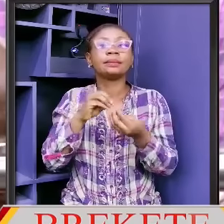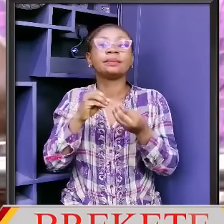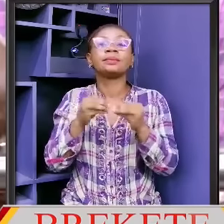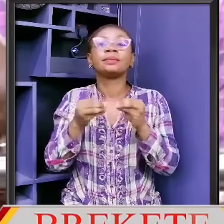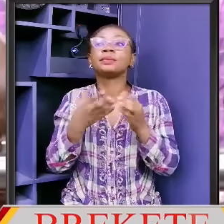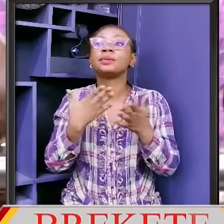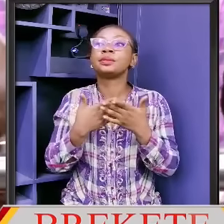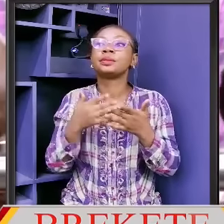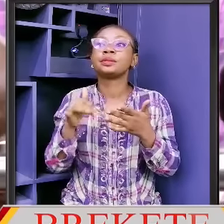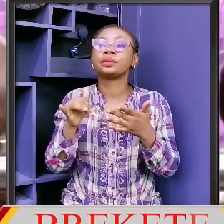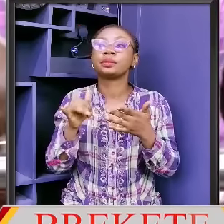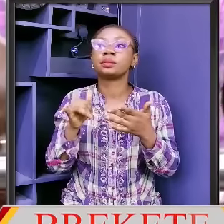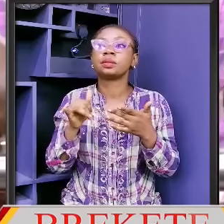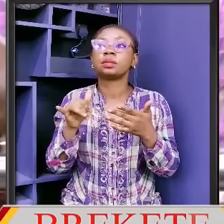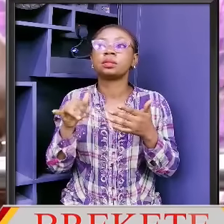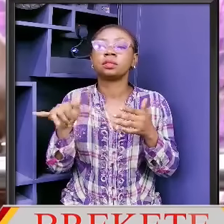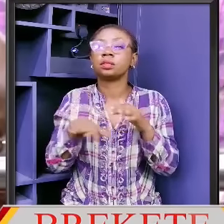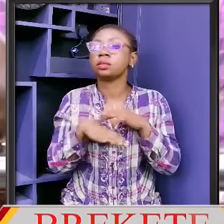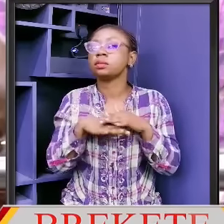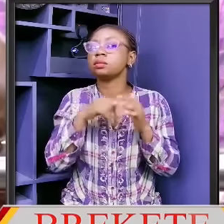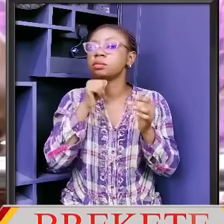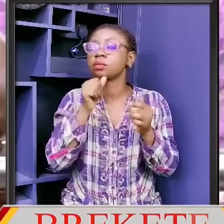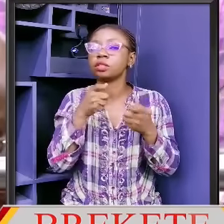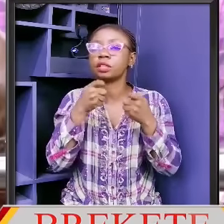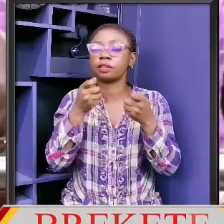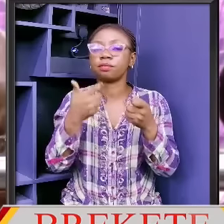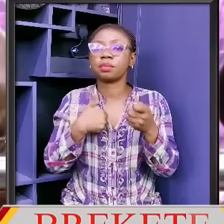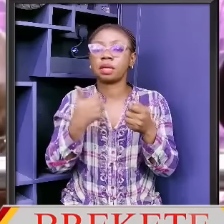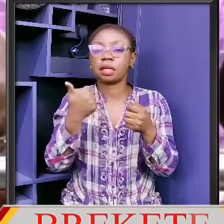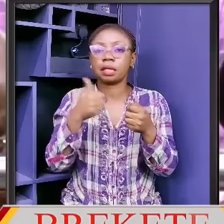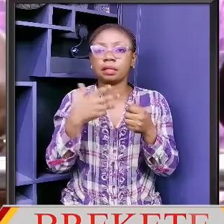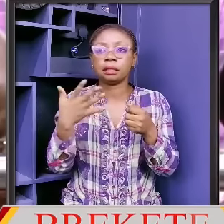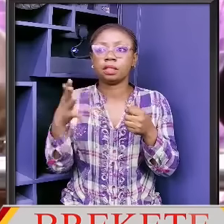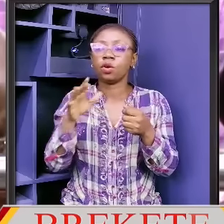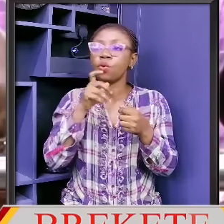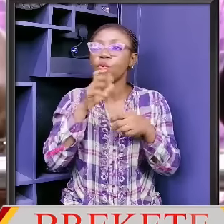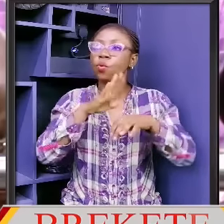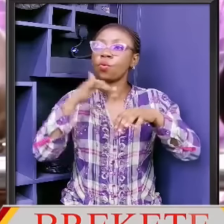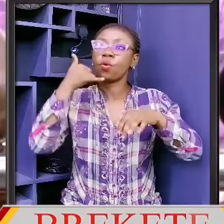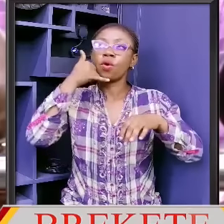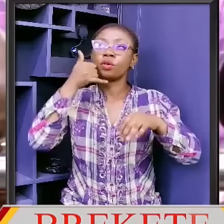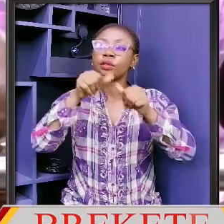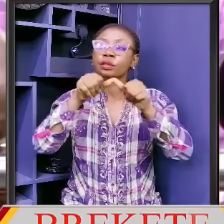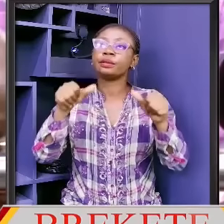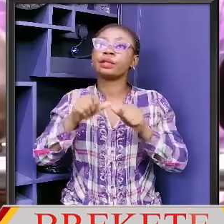can give you? They not give me anything. Mm. Who be the person who call area commander?